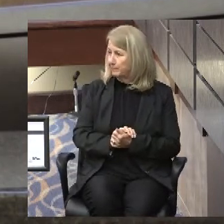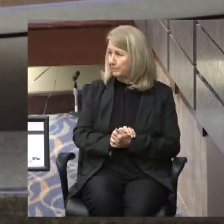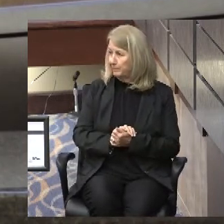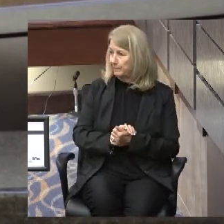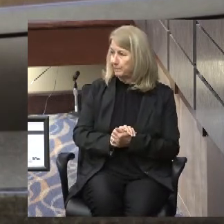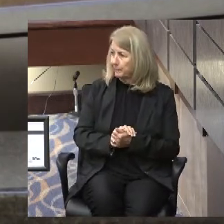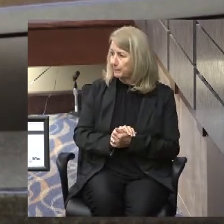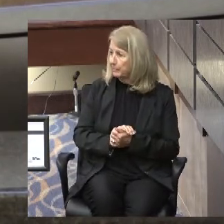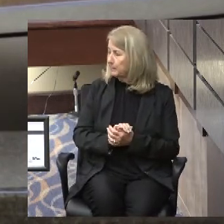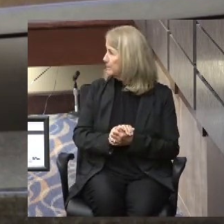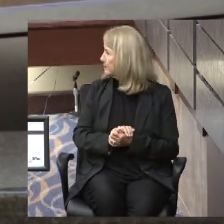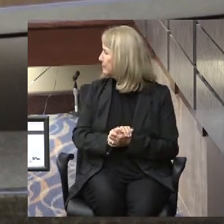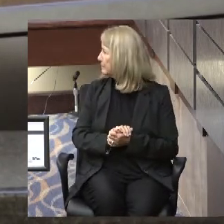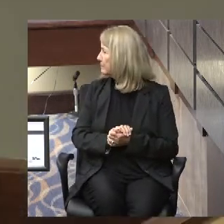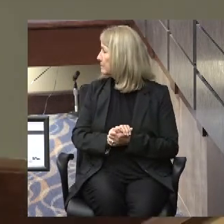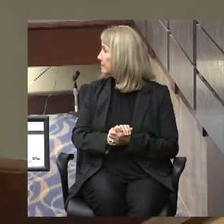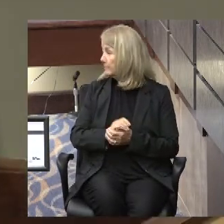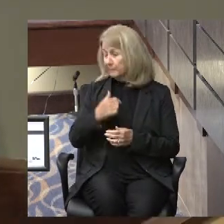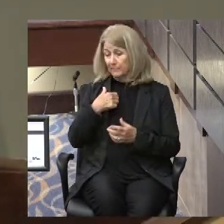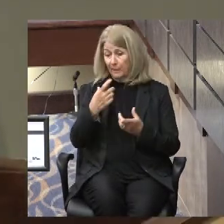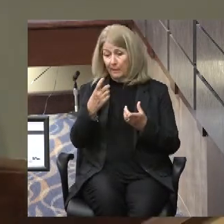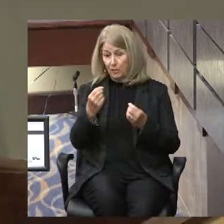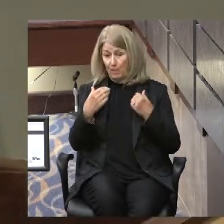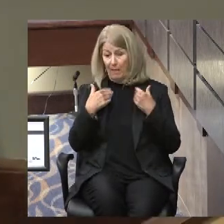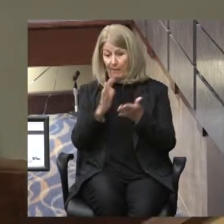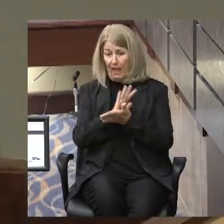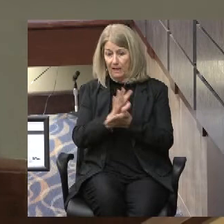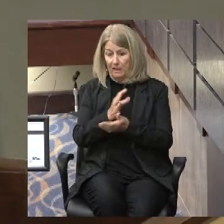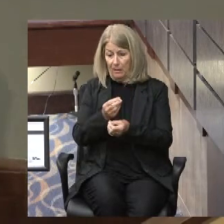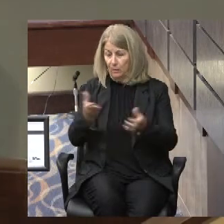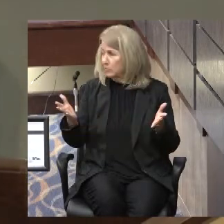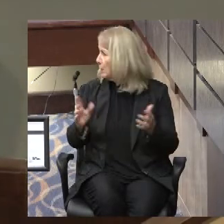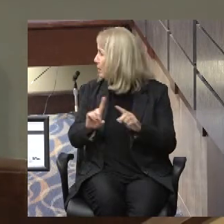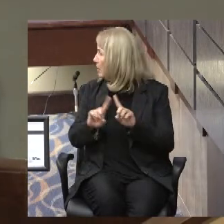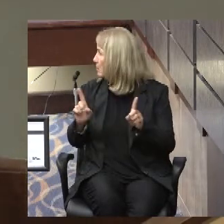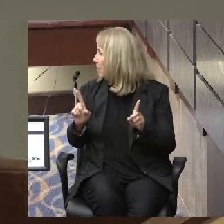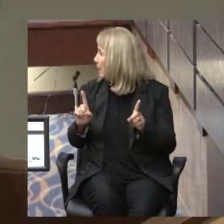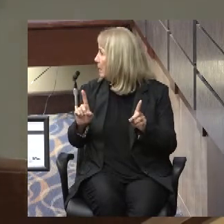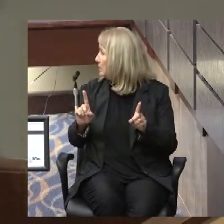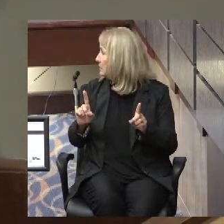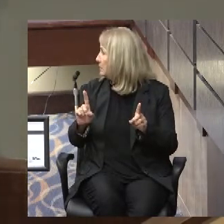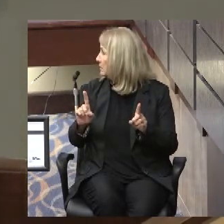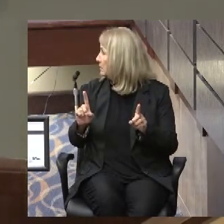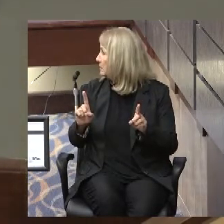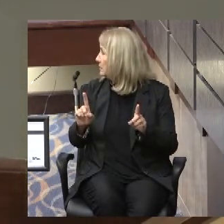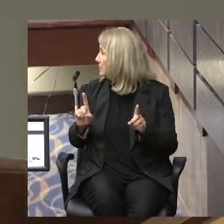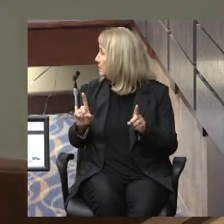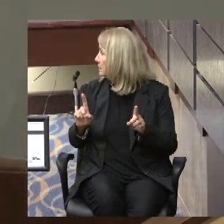Good evening. I do have handouts that I gave to someone.